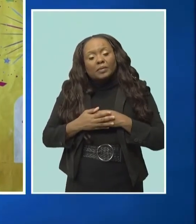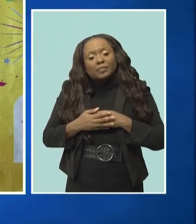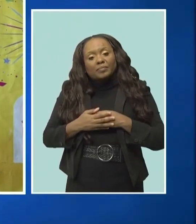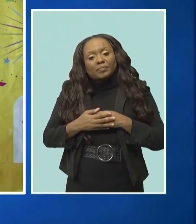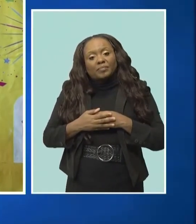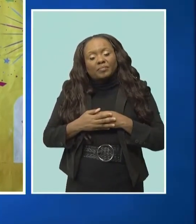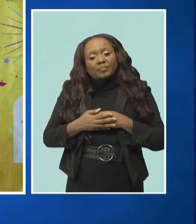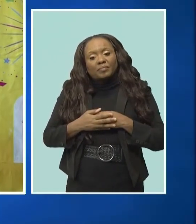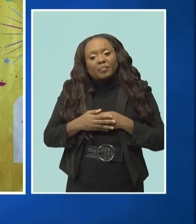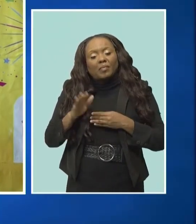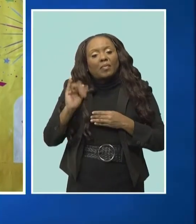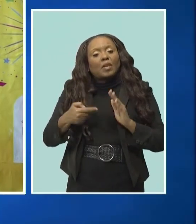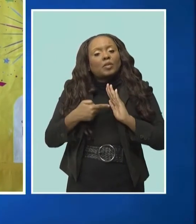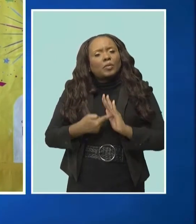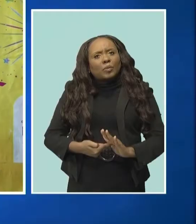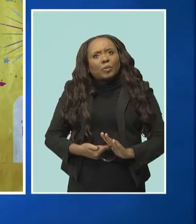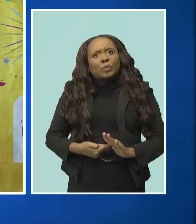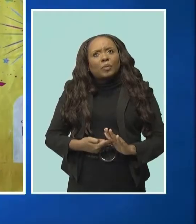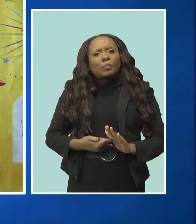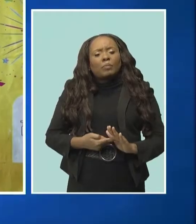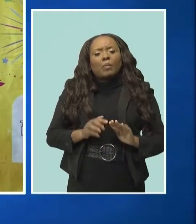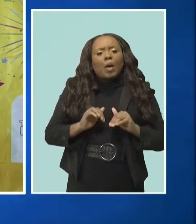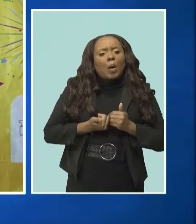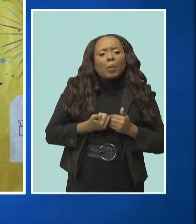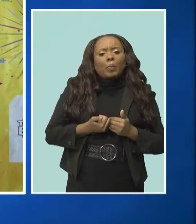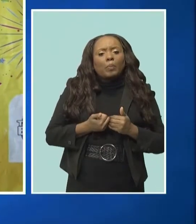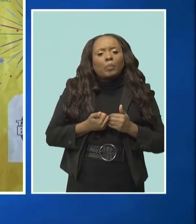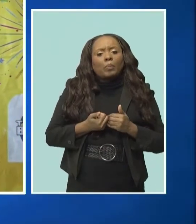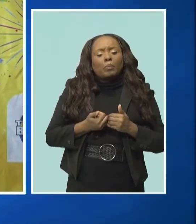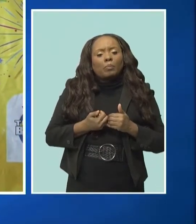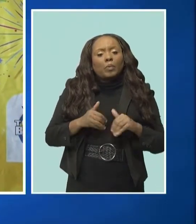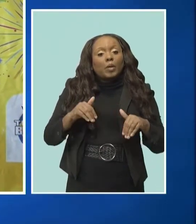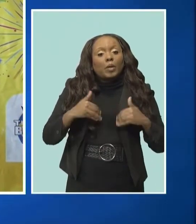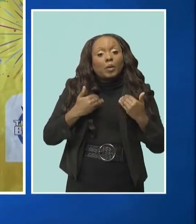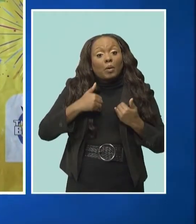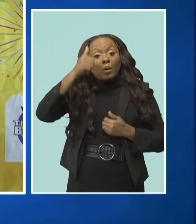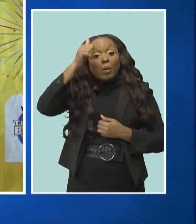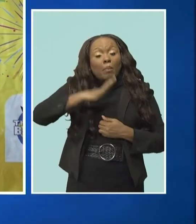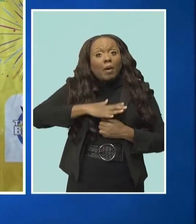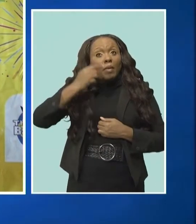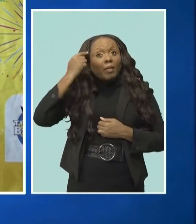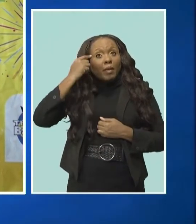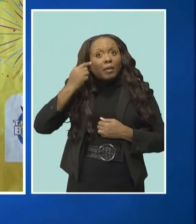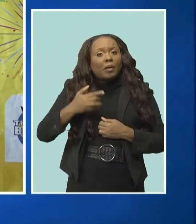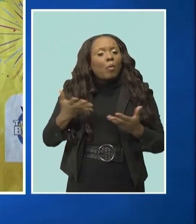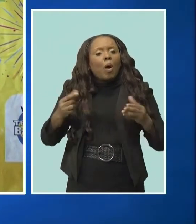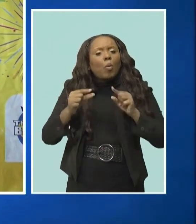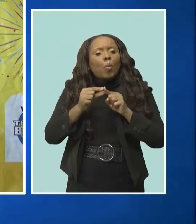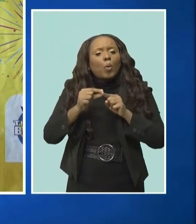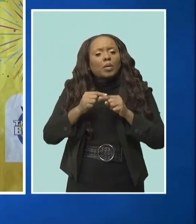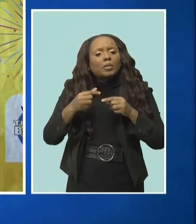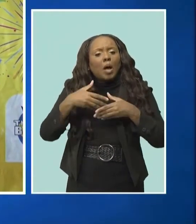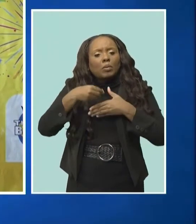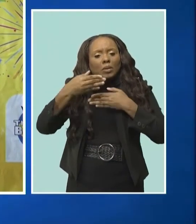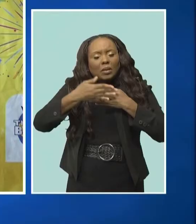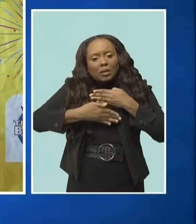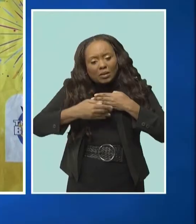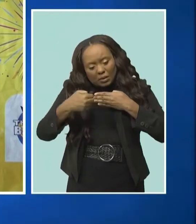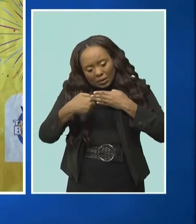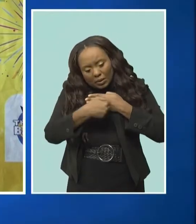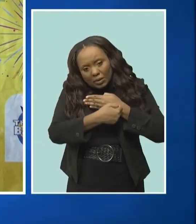the mentality of the young man. And those words on the envelope,